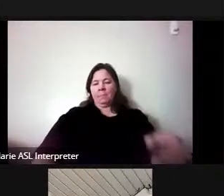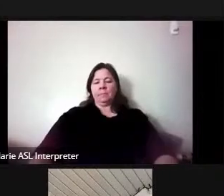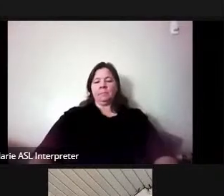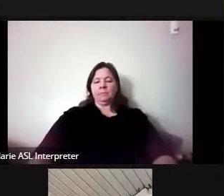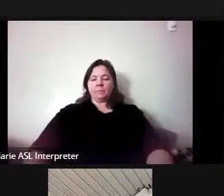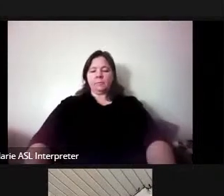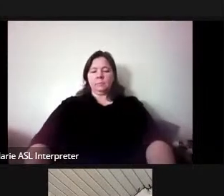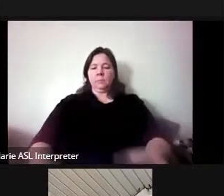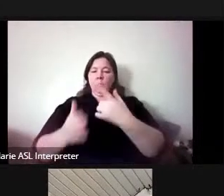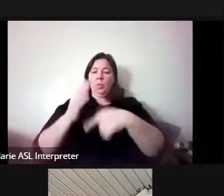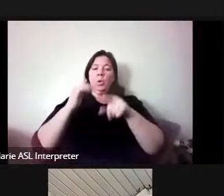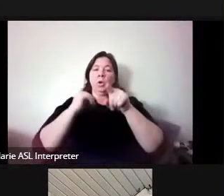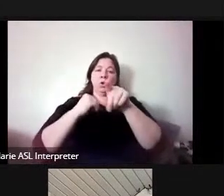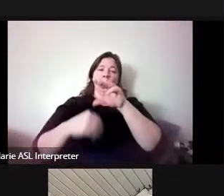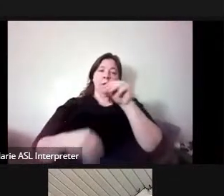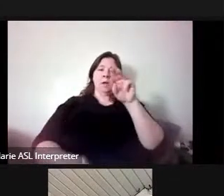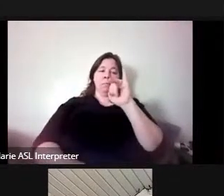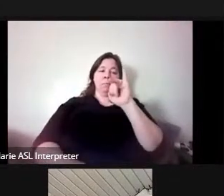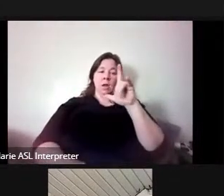What you and Milo